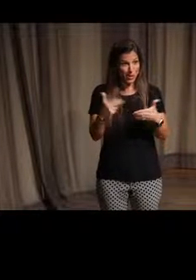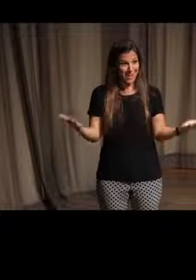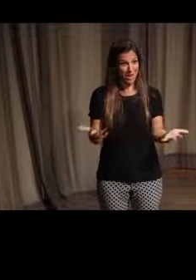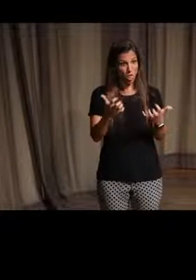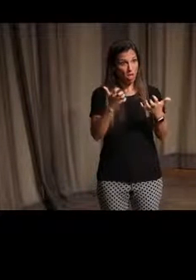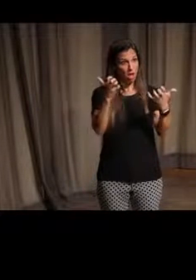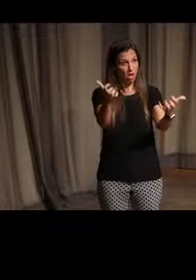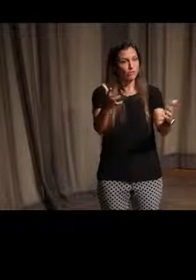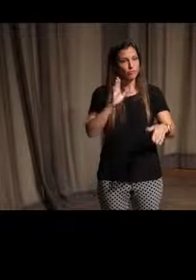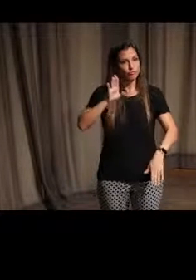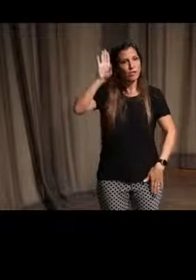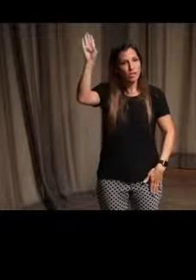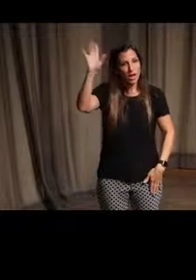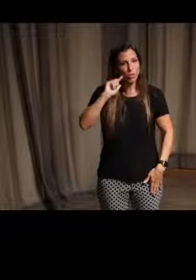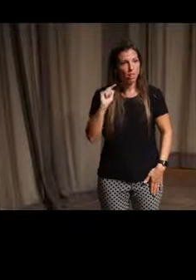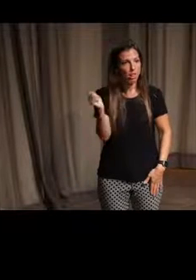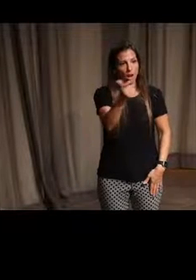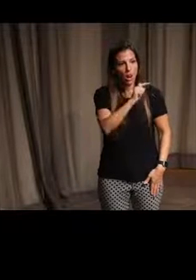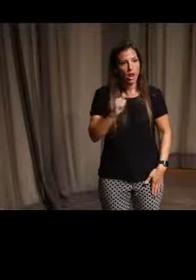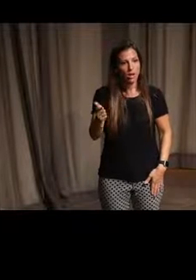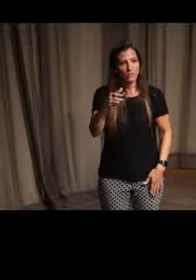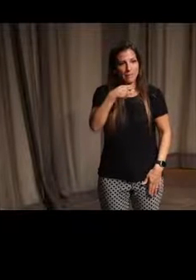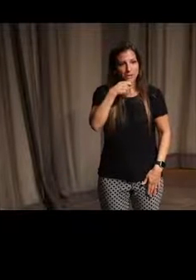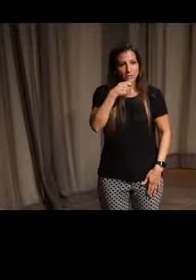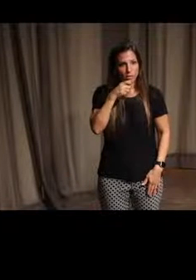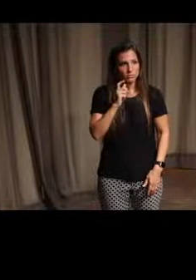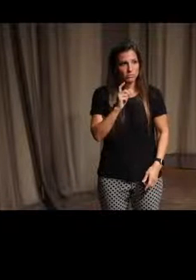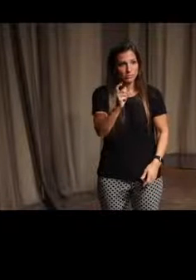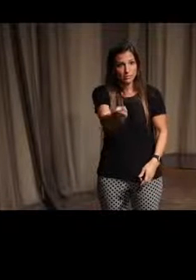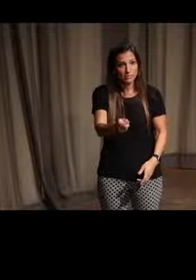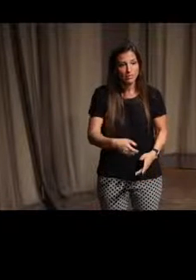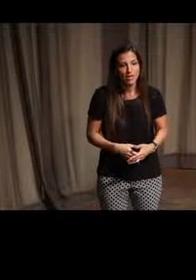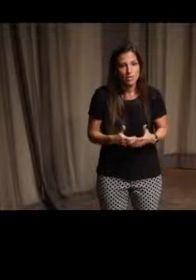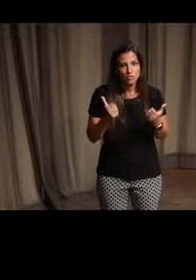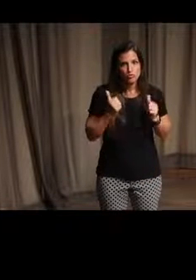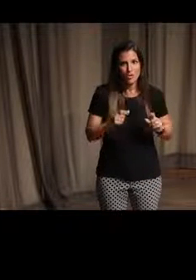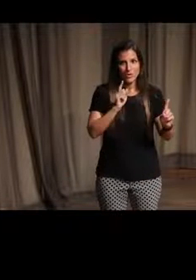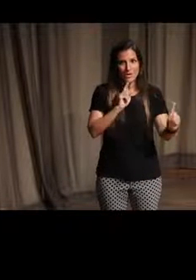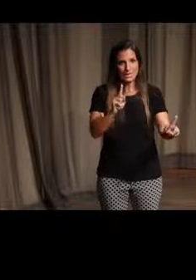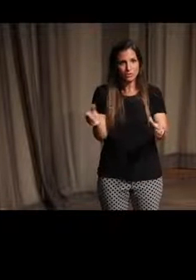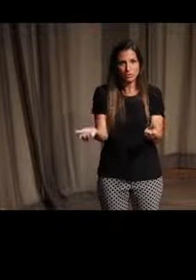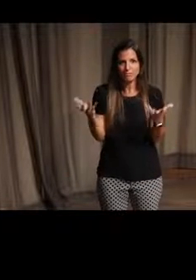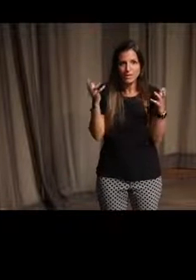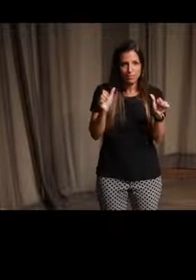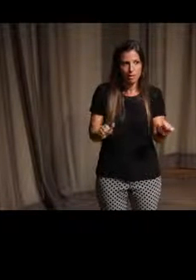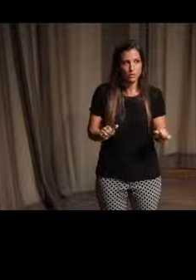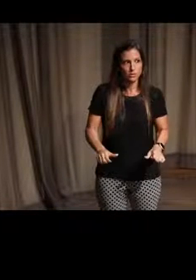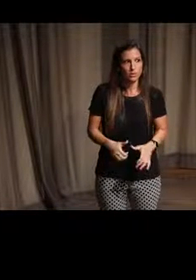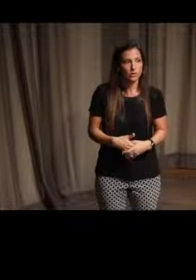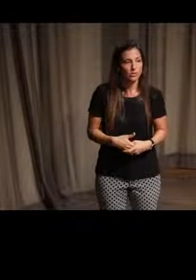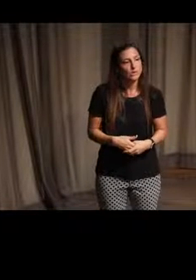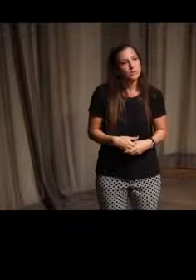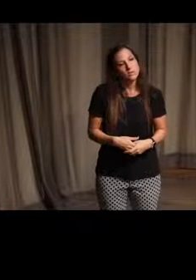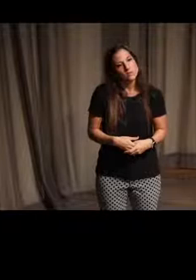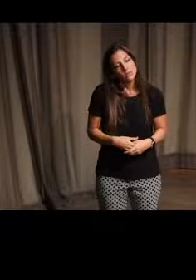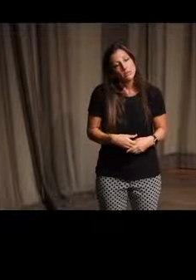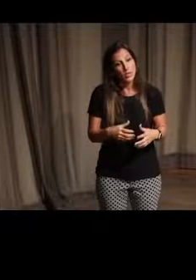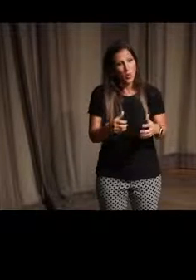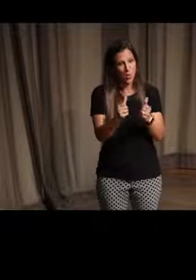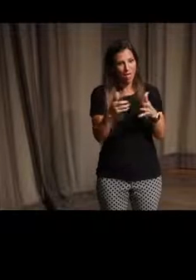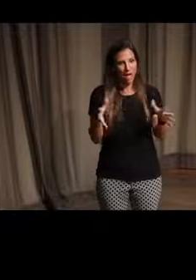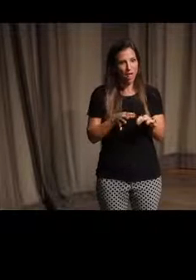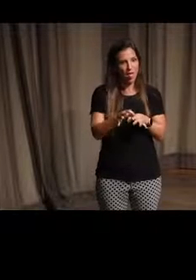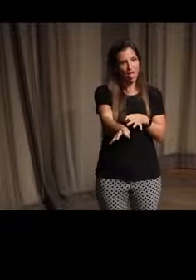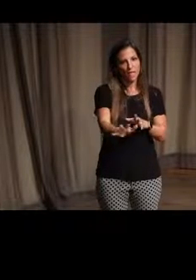the audience, just raise your hand and we'll come around with microphones. And we'll try to answer as many questions as possible. So without